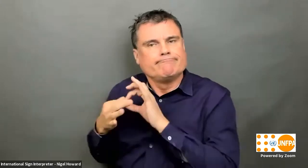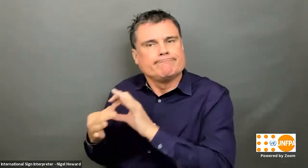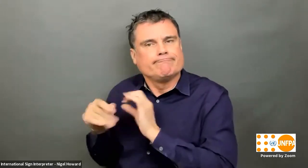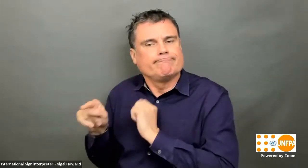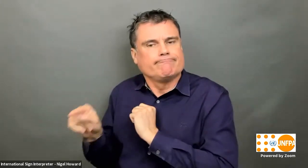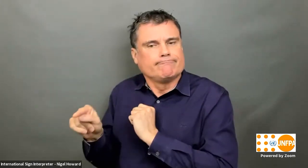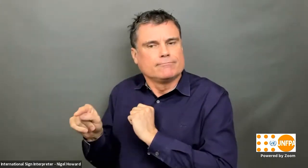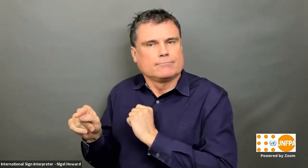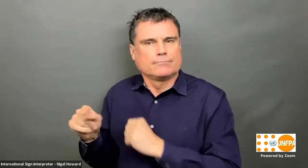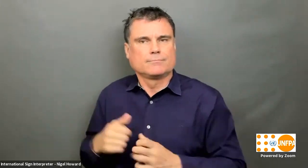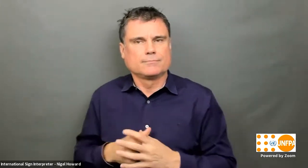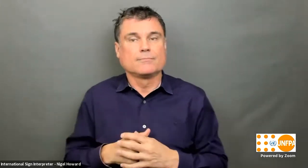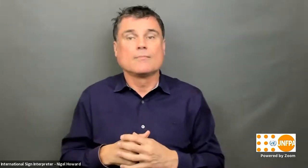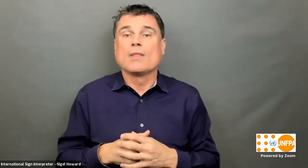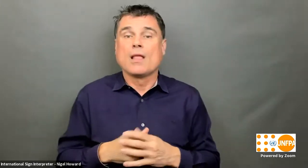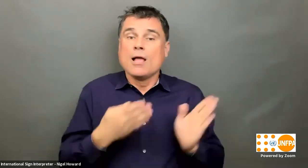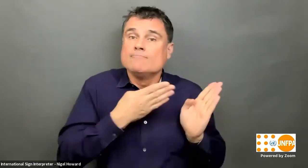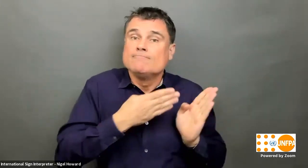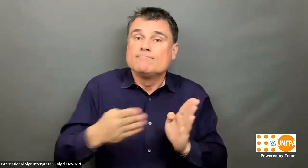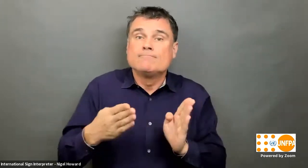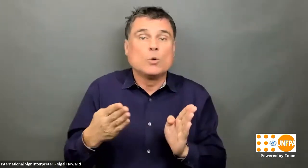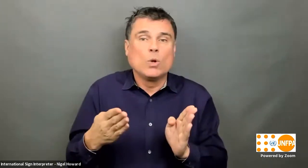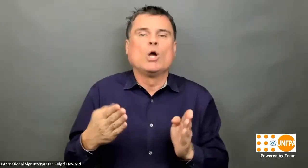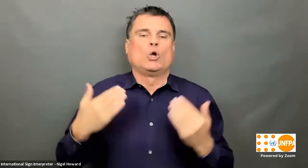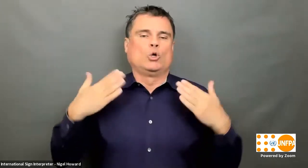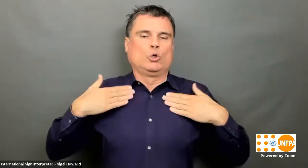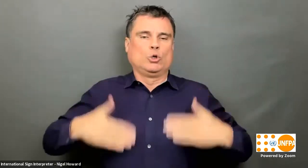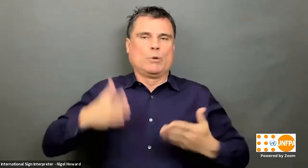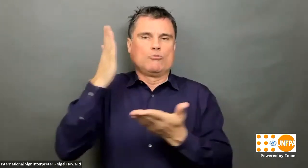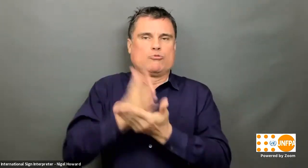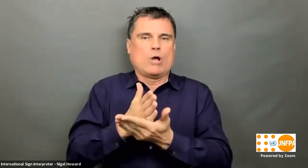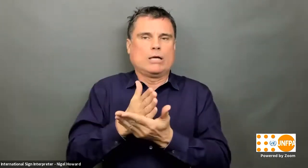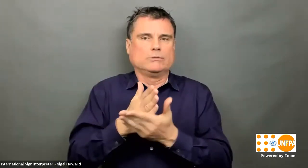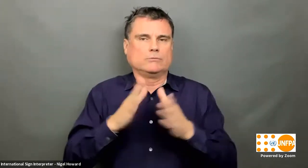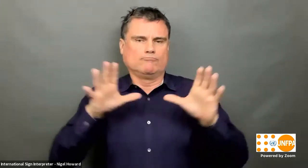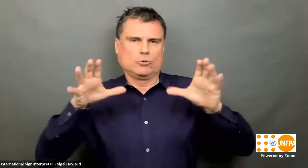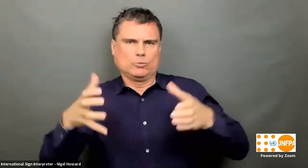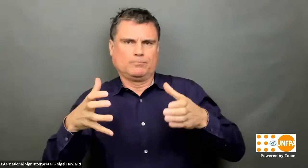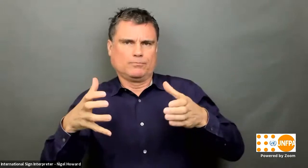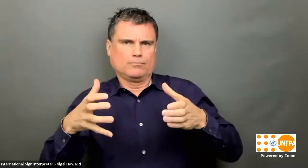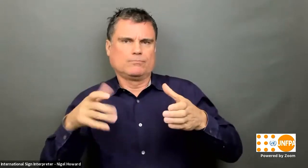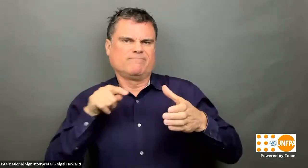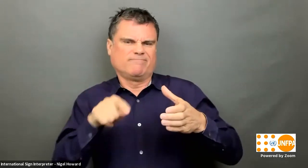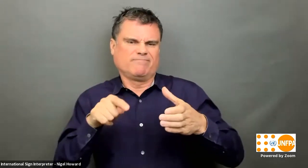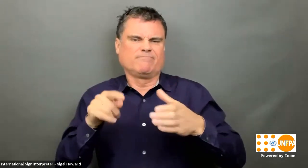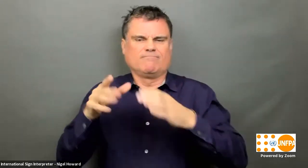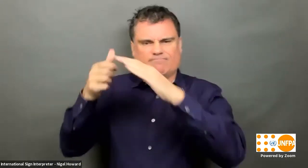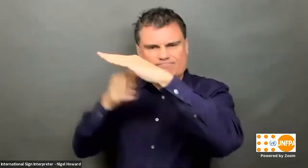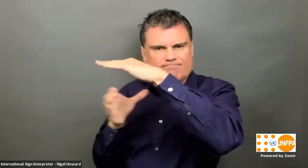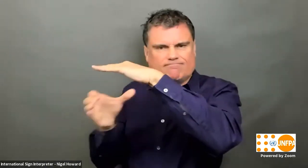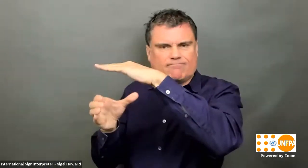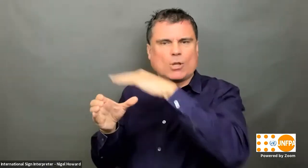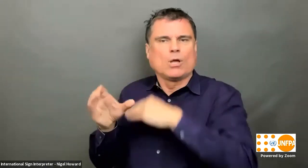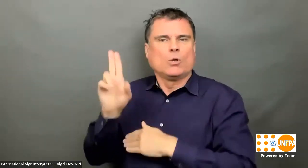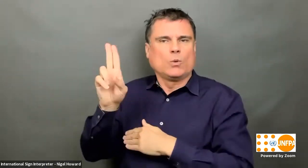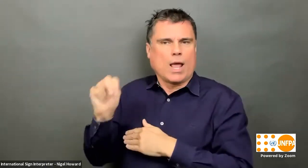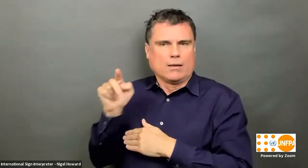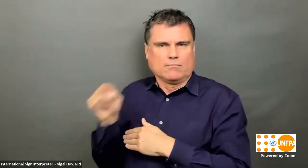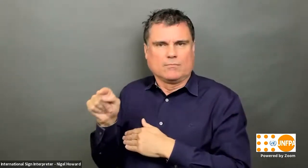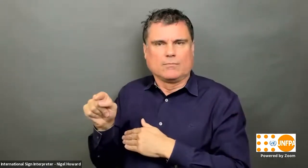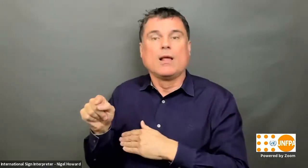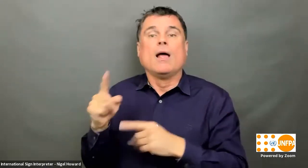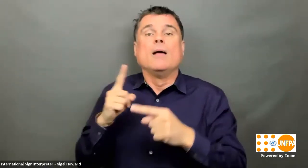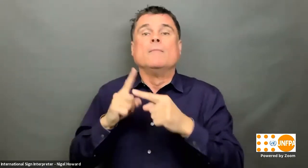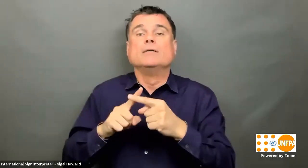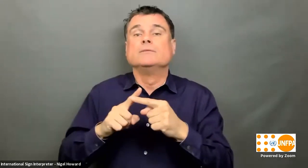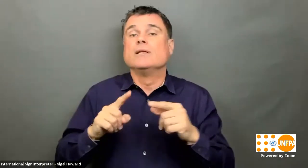Rights Branch of the Technical Division of UNFPA in collaboration with the UNFPA Asia Pacific and Eastern Europe and Central